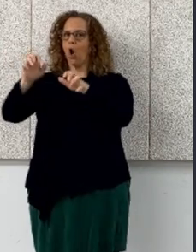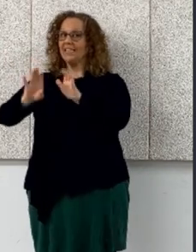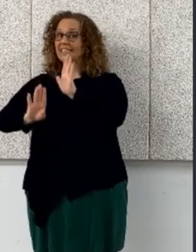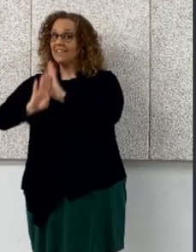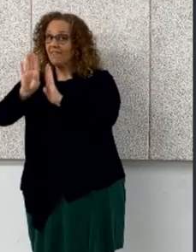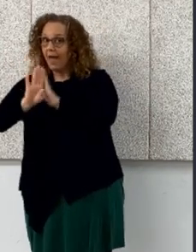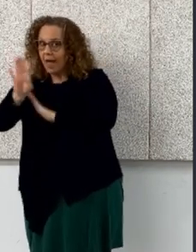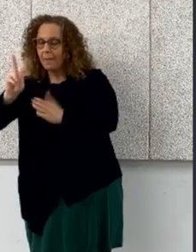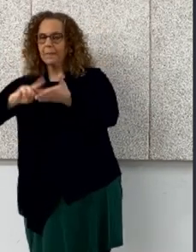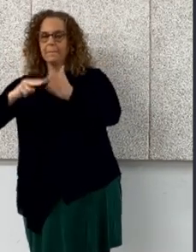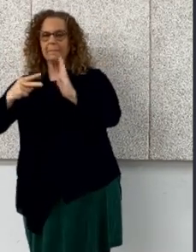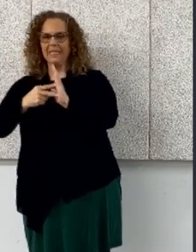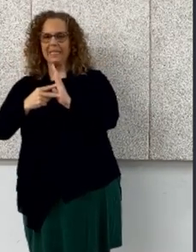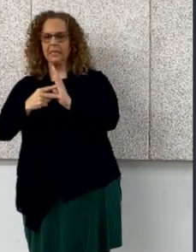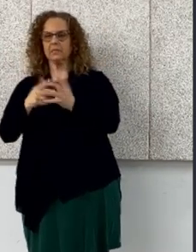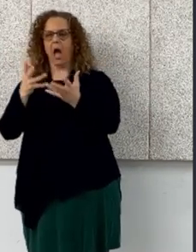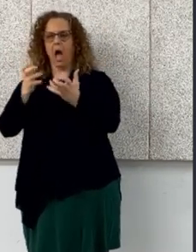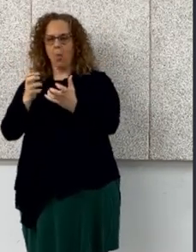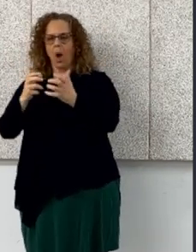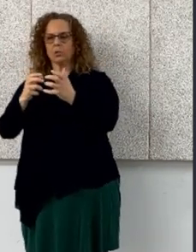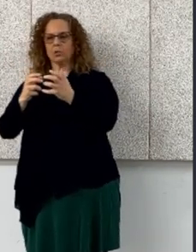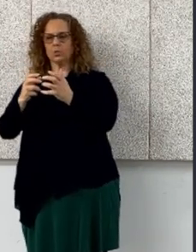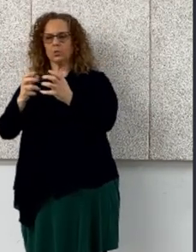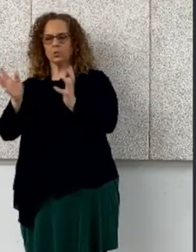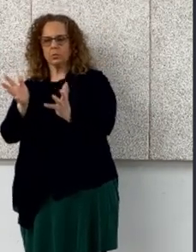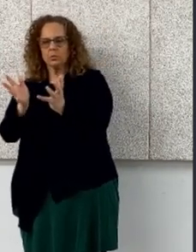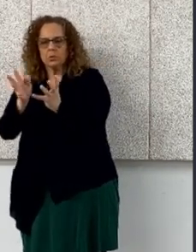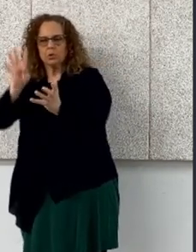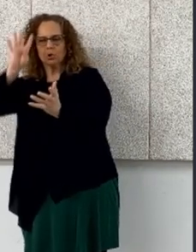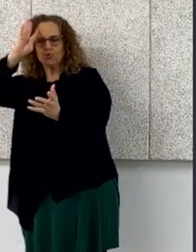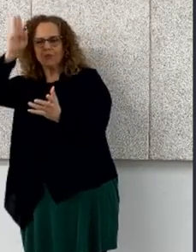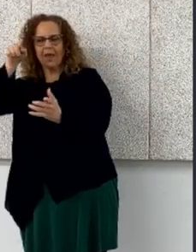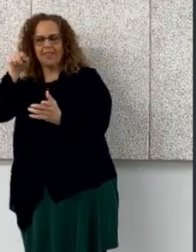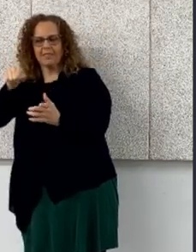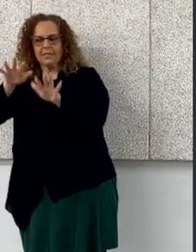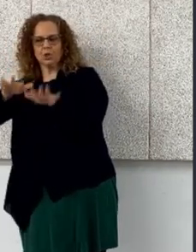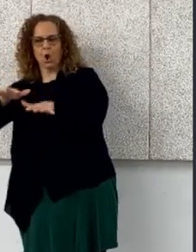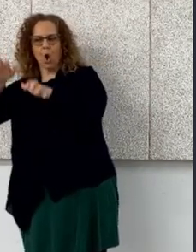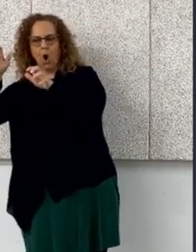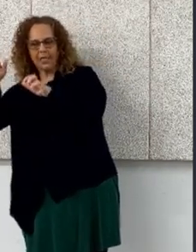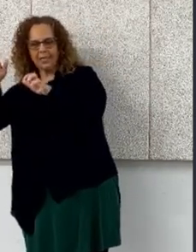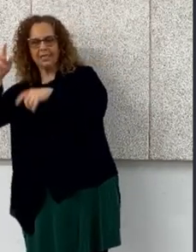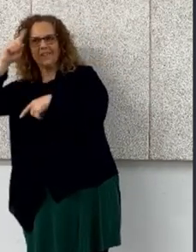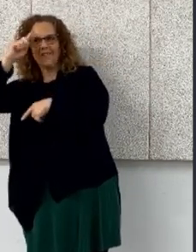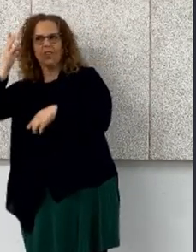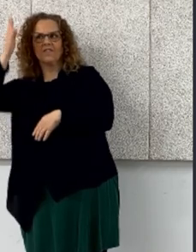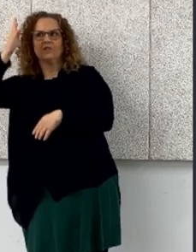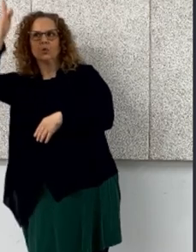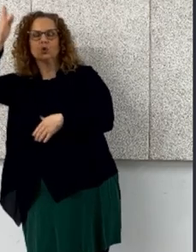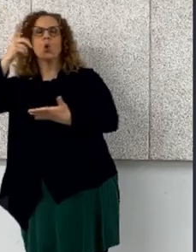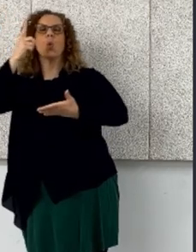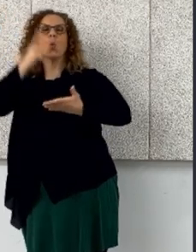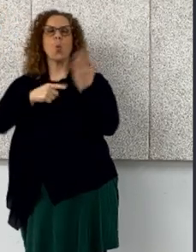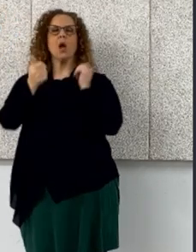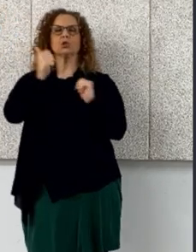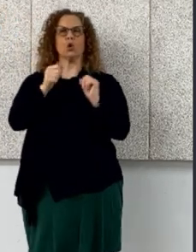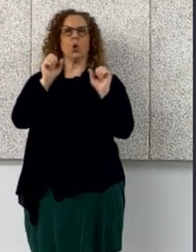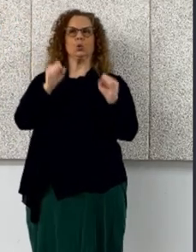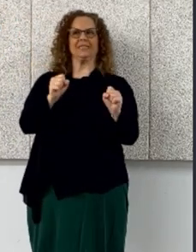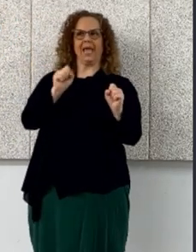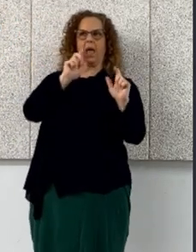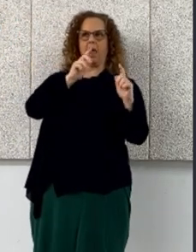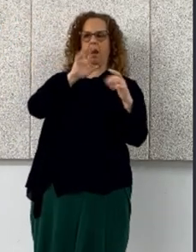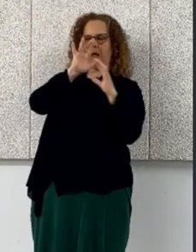want to build that audience for the future. What are the shows that I can use to pull to do so? Yeah. And that